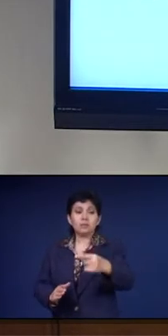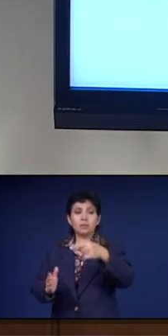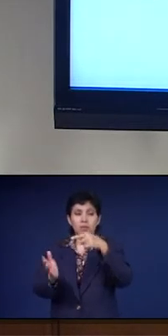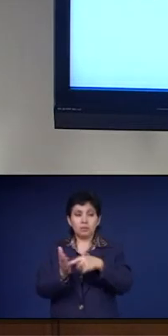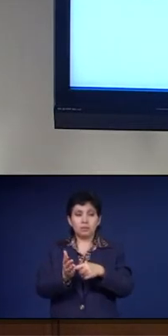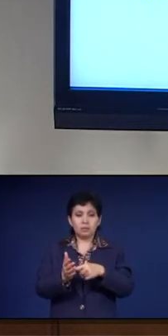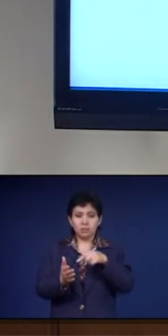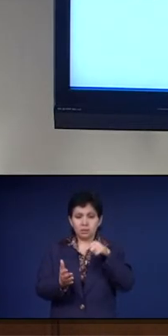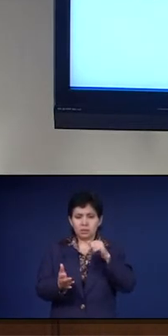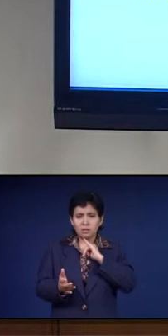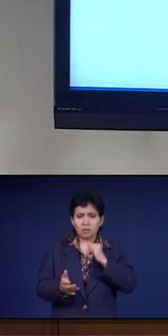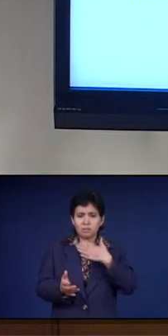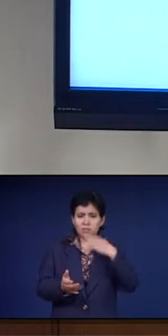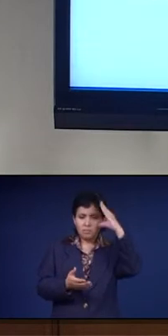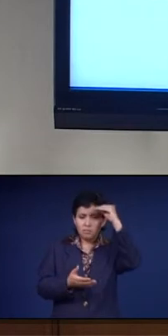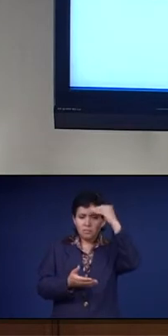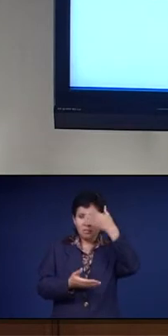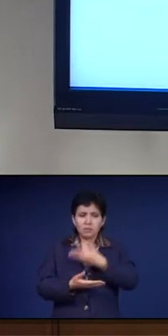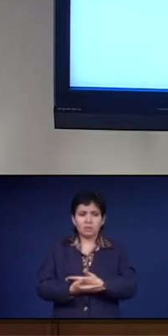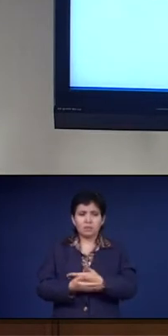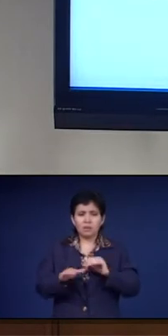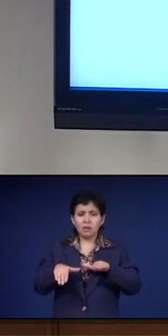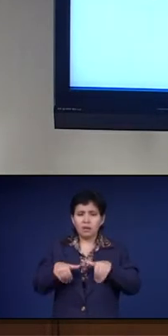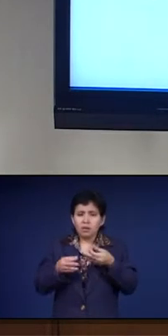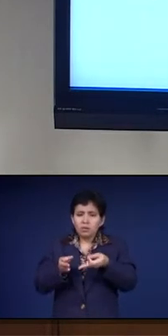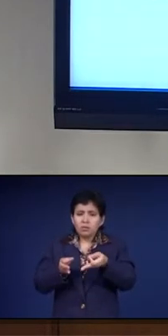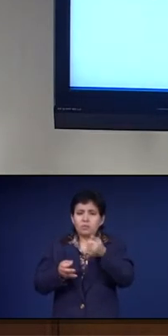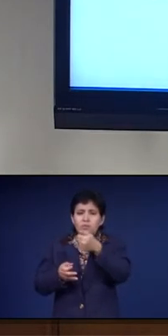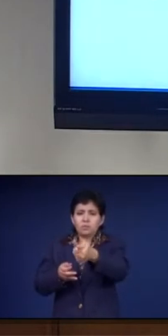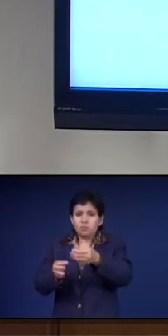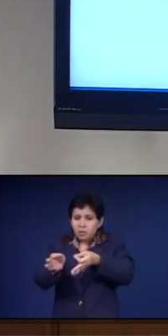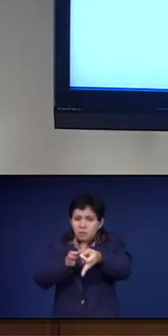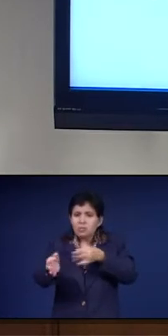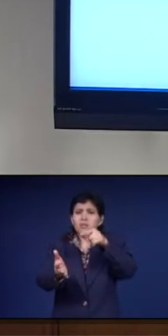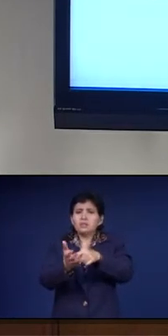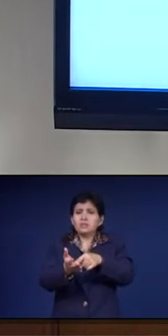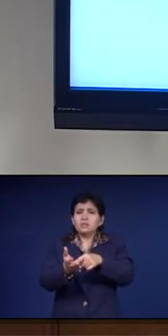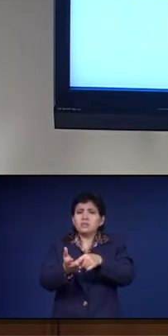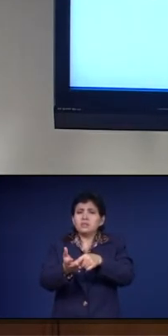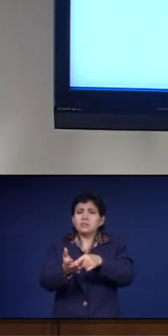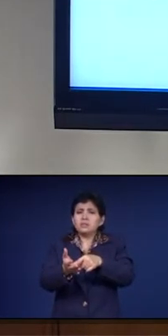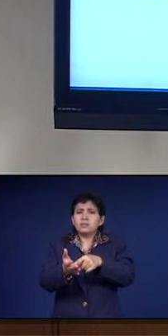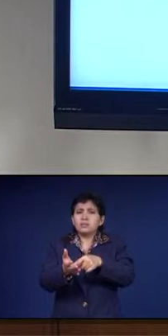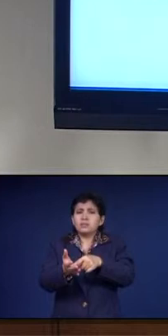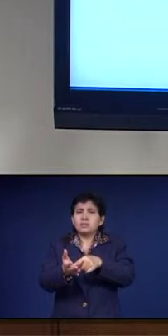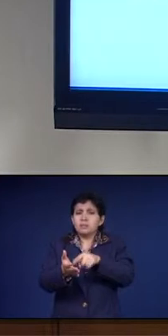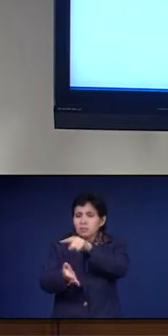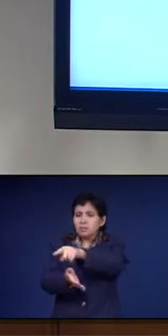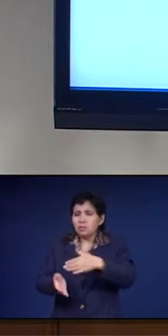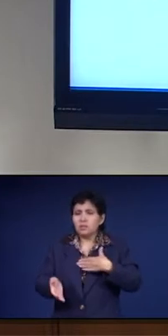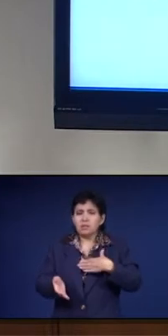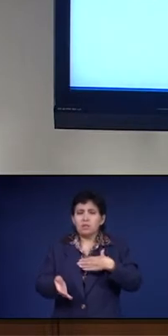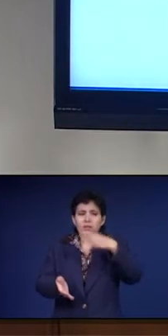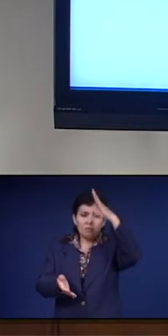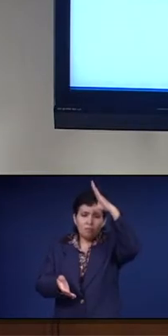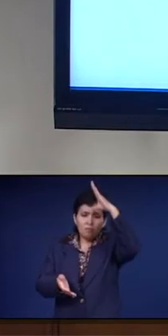this is my son. So how do you explain this situation? So again, so the